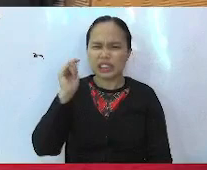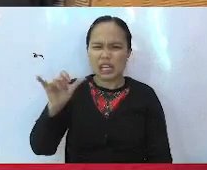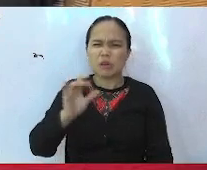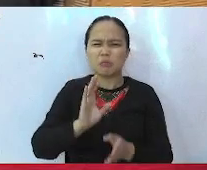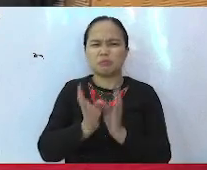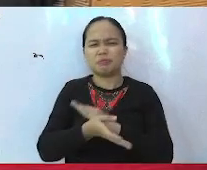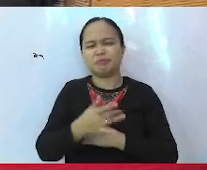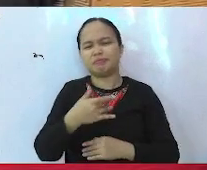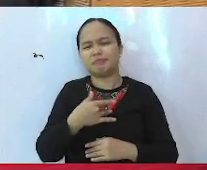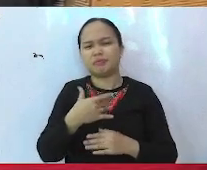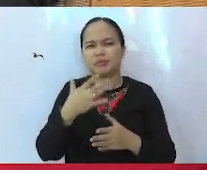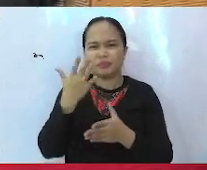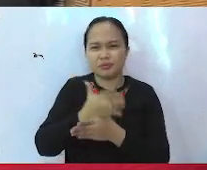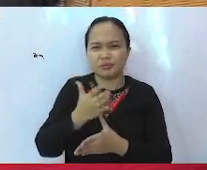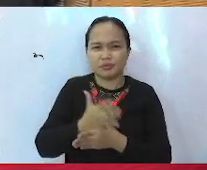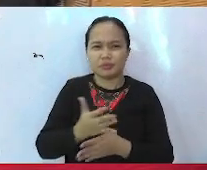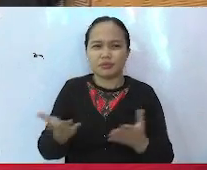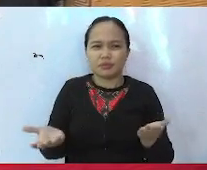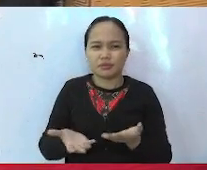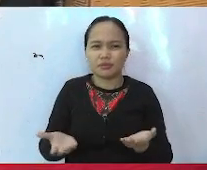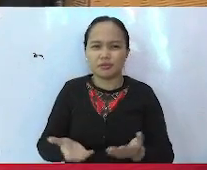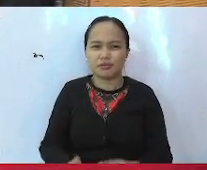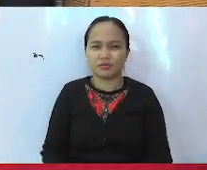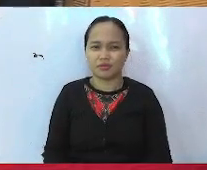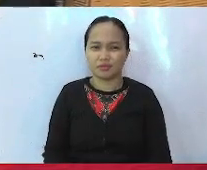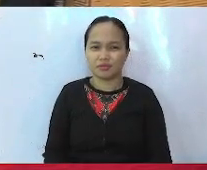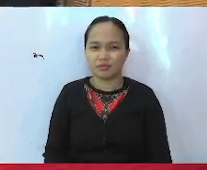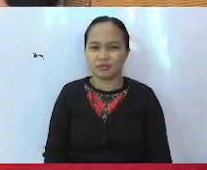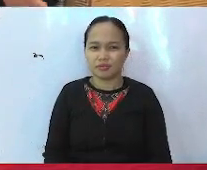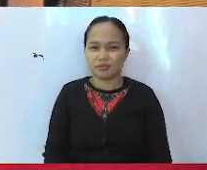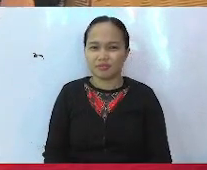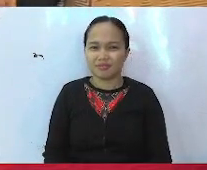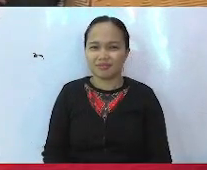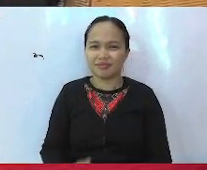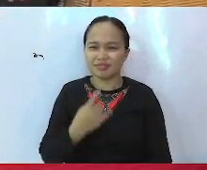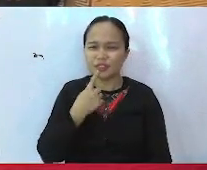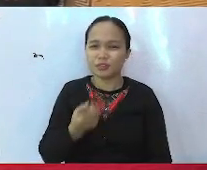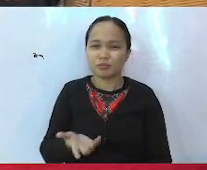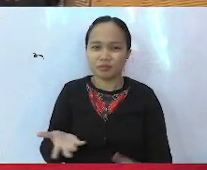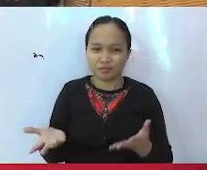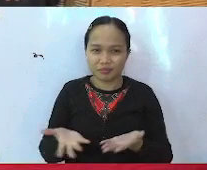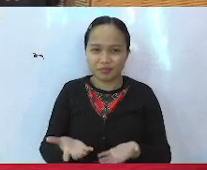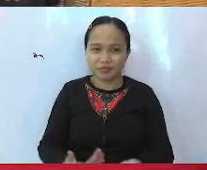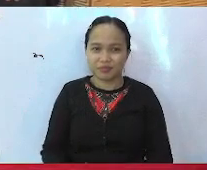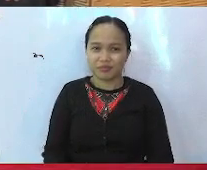sidetracked. Sorry. Basta ako, tahimik lang ako dito. Wala akong alam dyan. Wait.